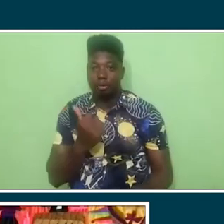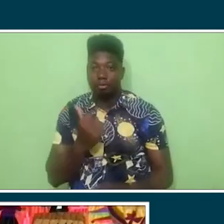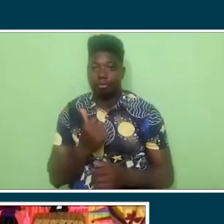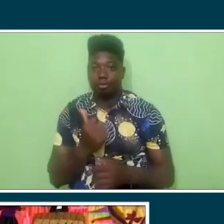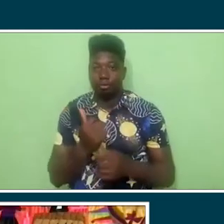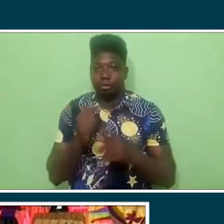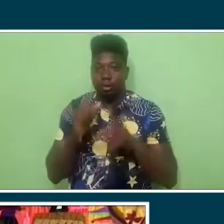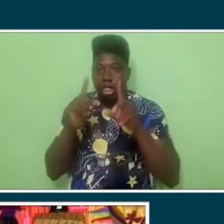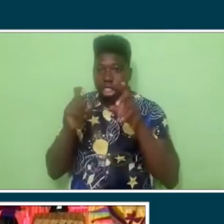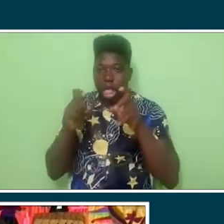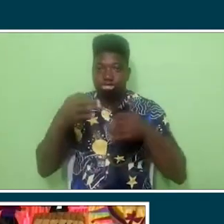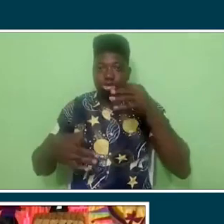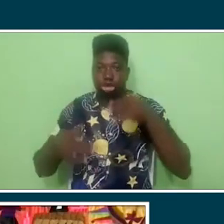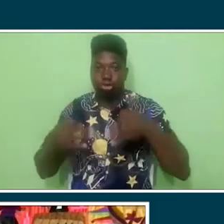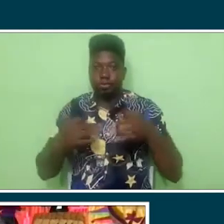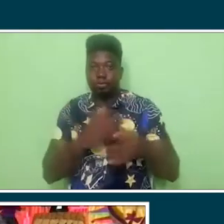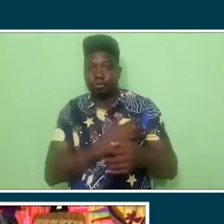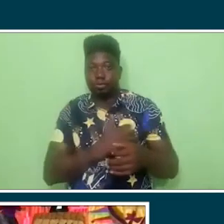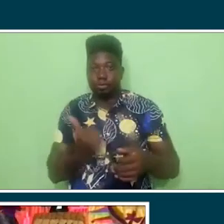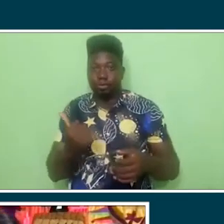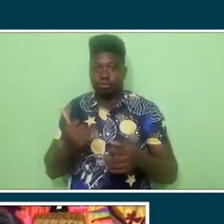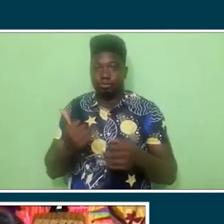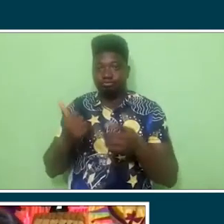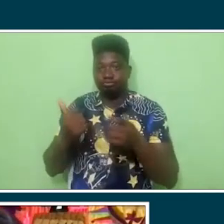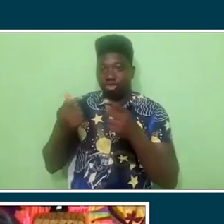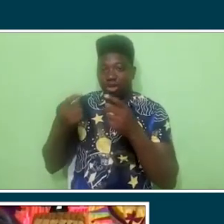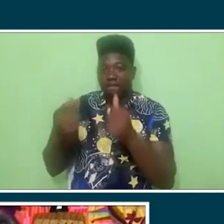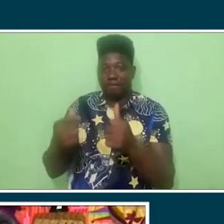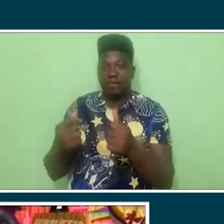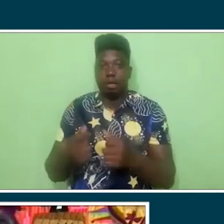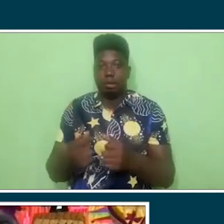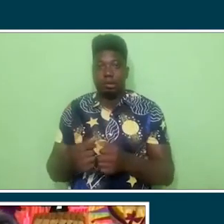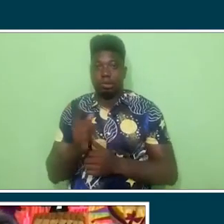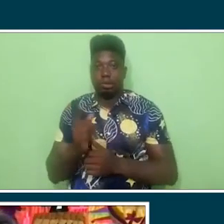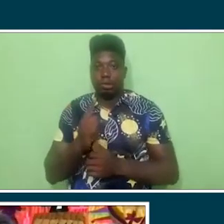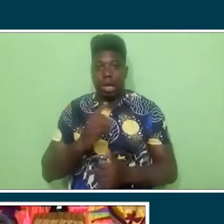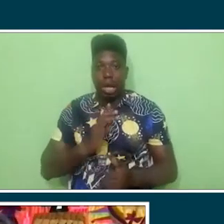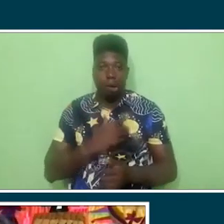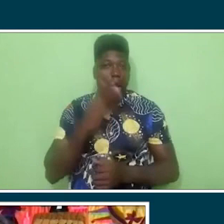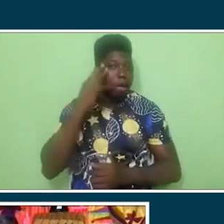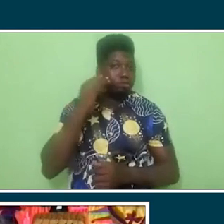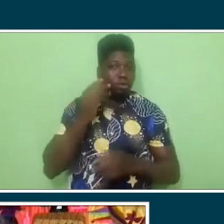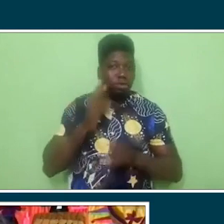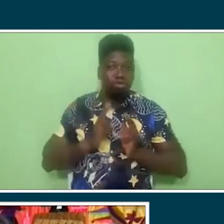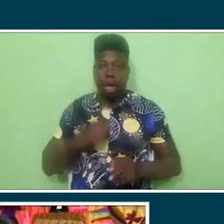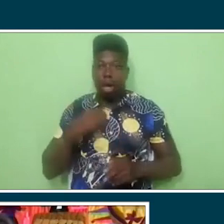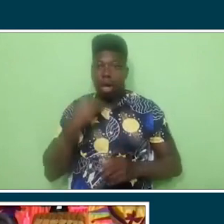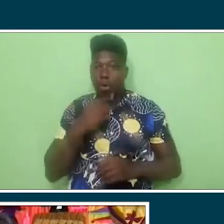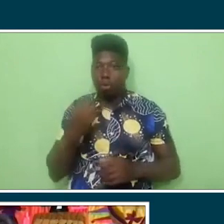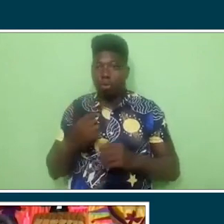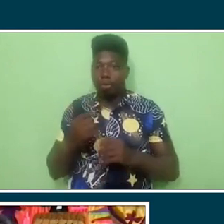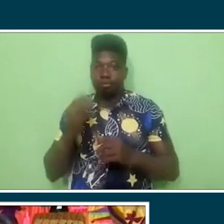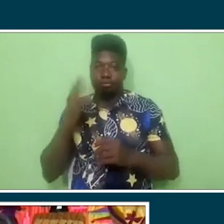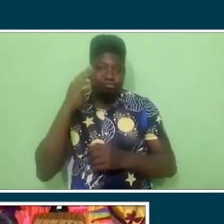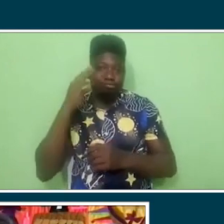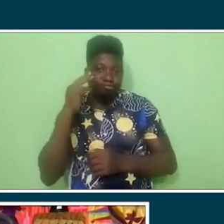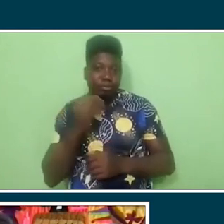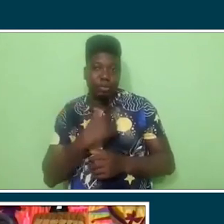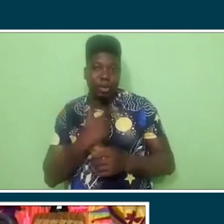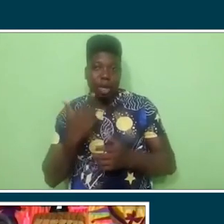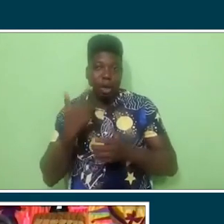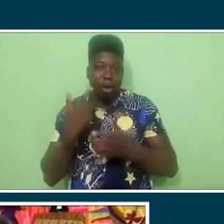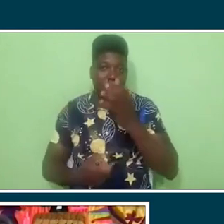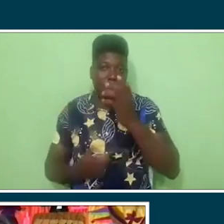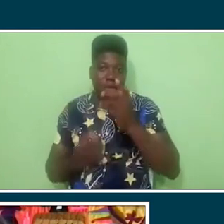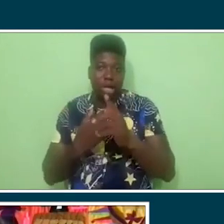vast sanctuary where our experiences as humans who have experienced and caused harm are met with centered,